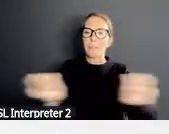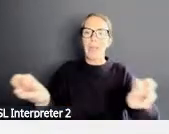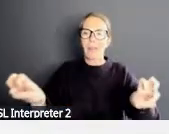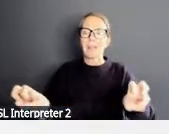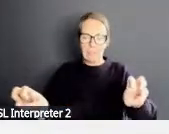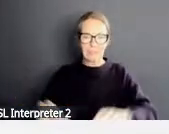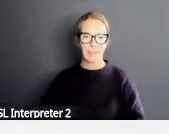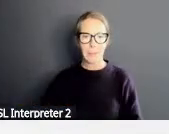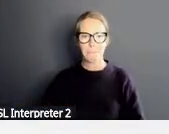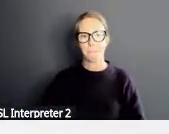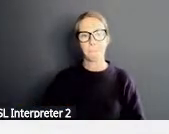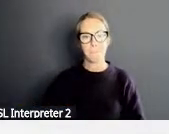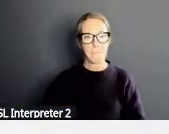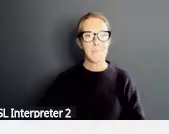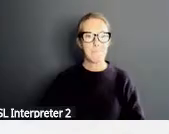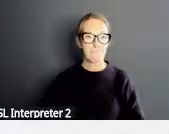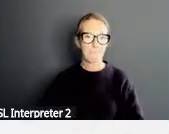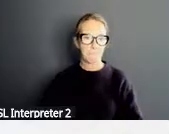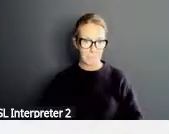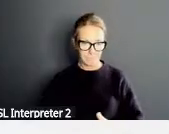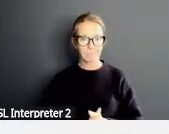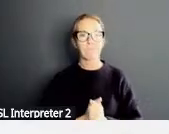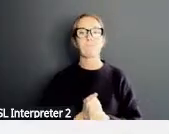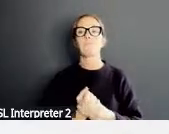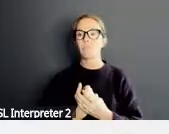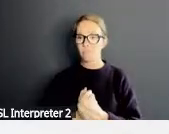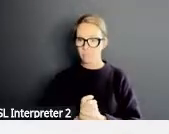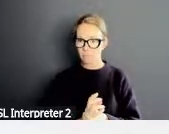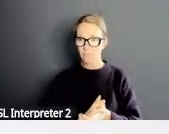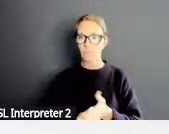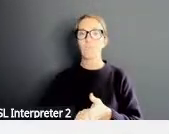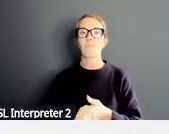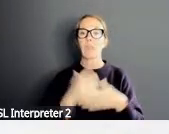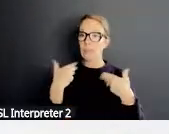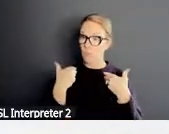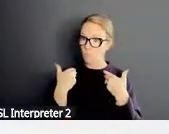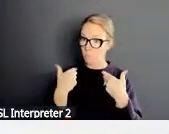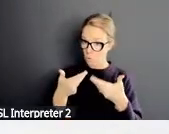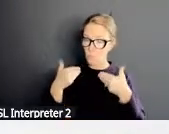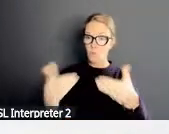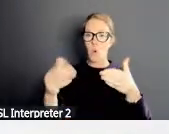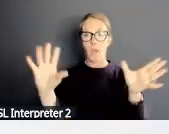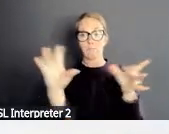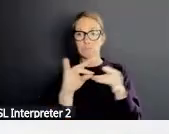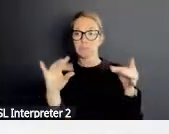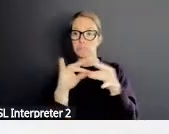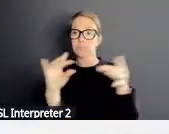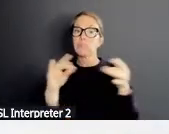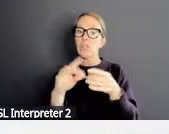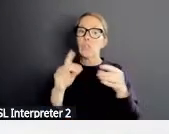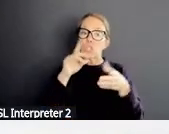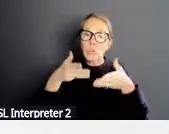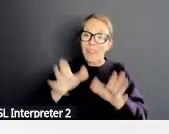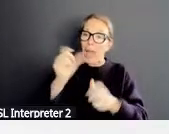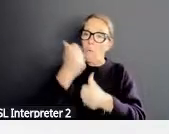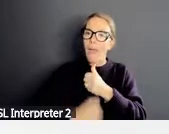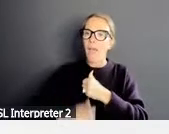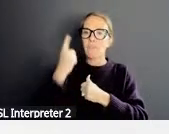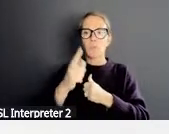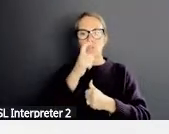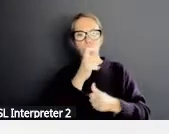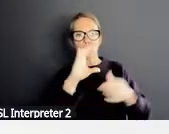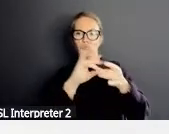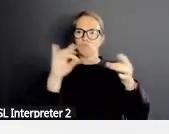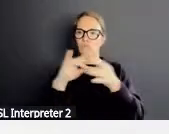shortly. And you will be asked to convey your remarks. To allow us to hear from everyone who wishes to speak today,